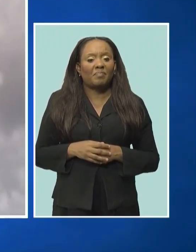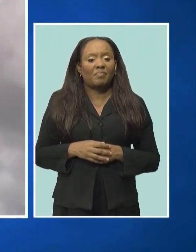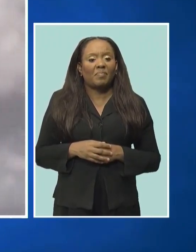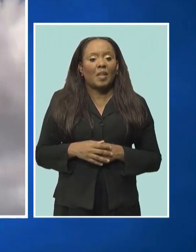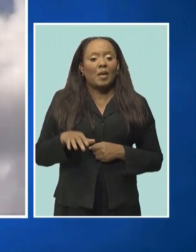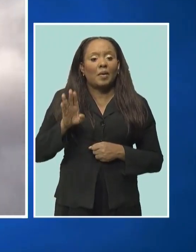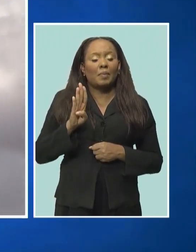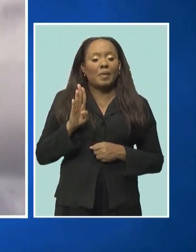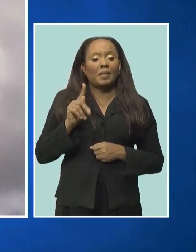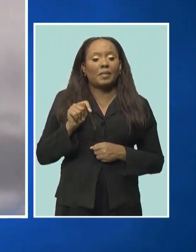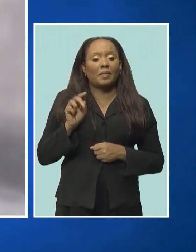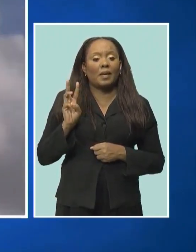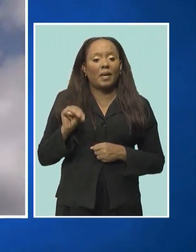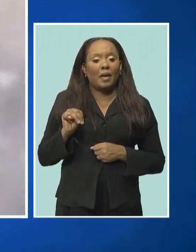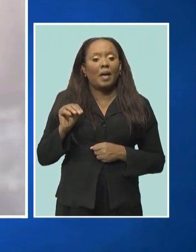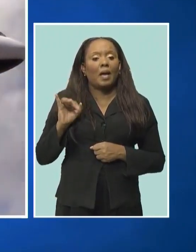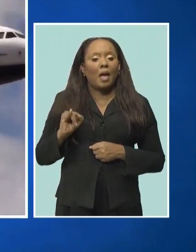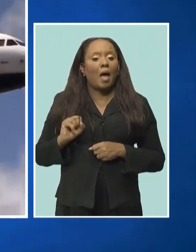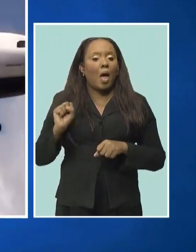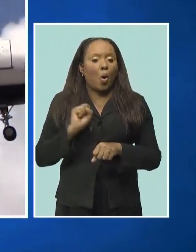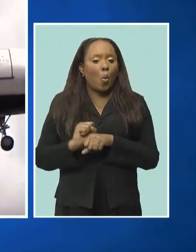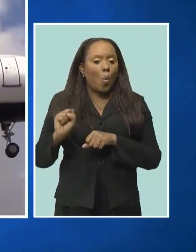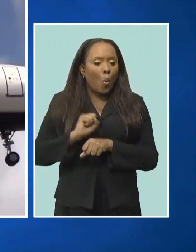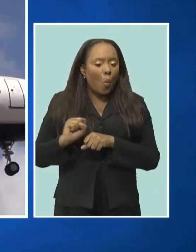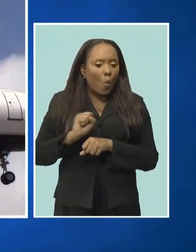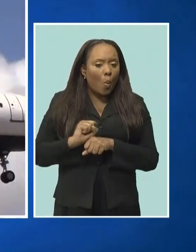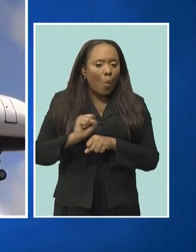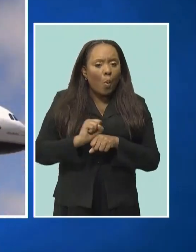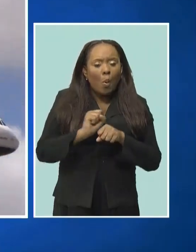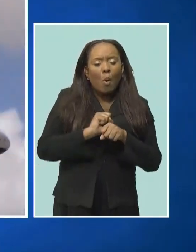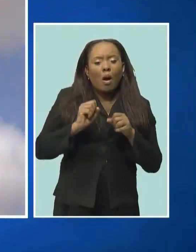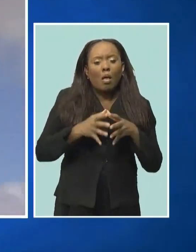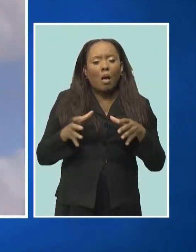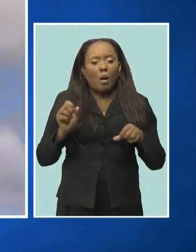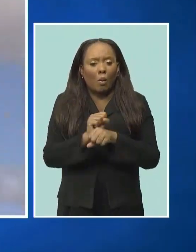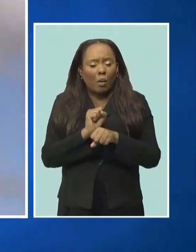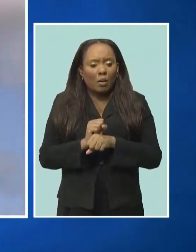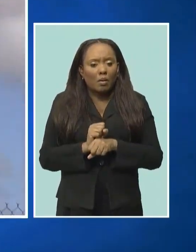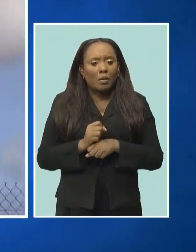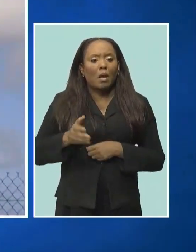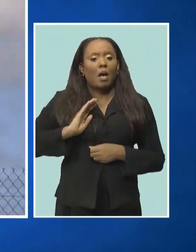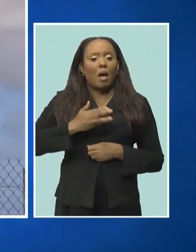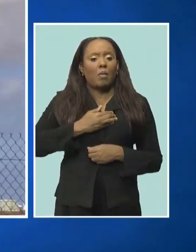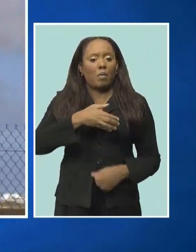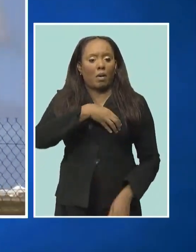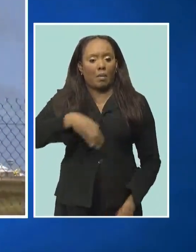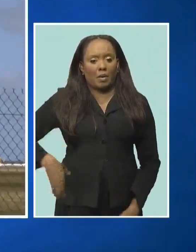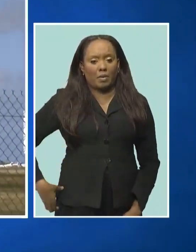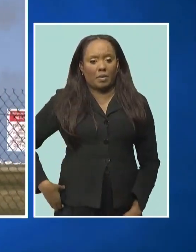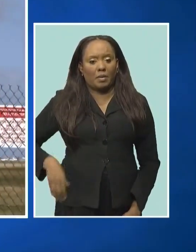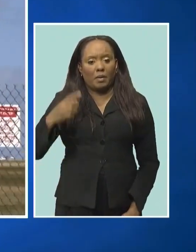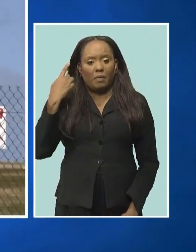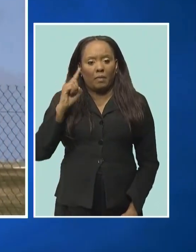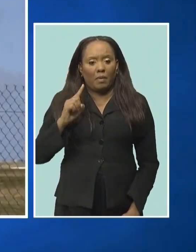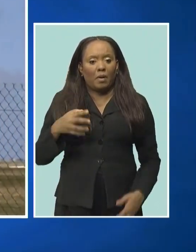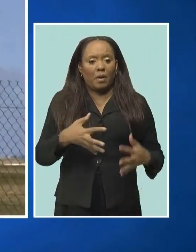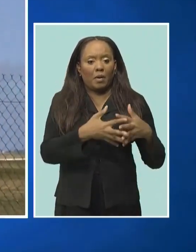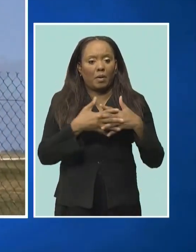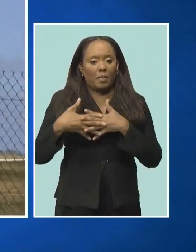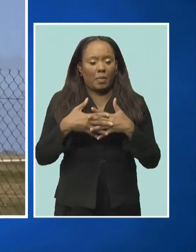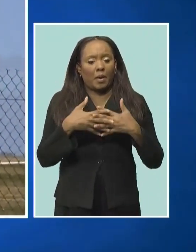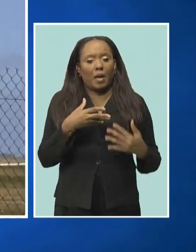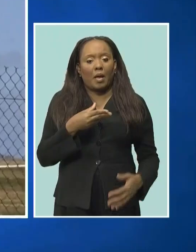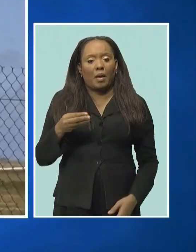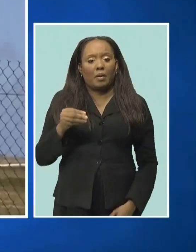of the Barbados Tourism Marketing Incorporated on the ground, Barbados Ambassador to the U.S. and Organization of American States, His